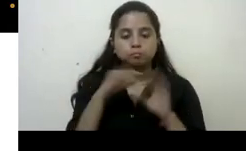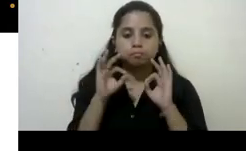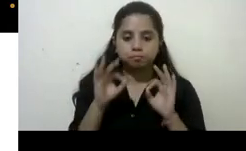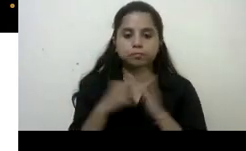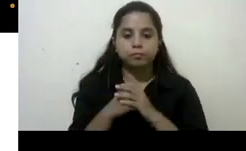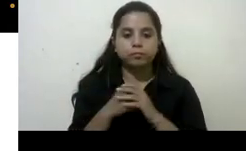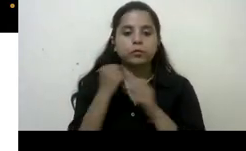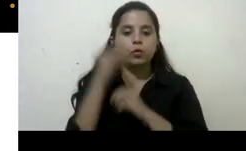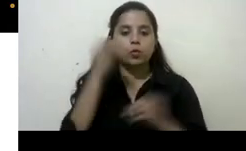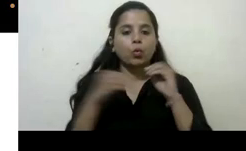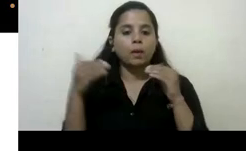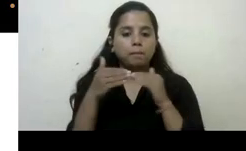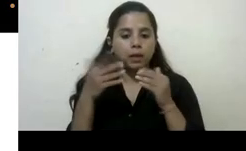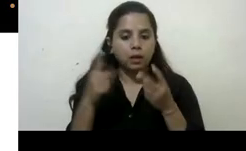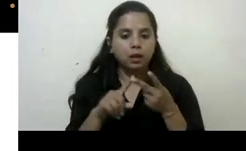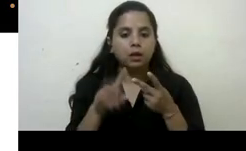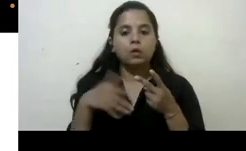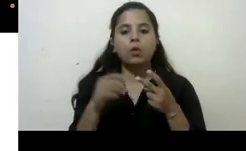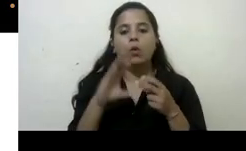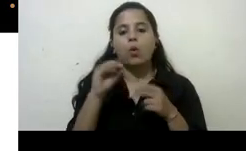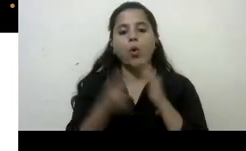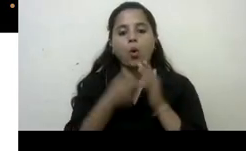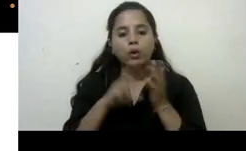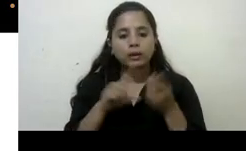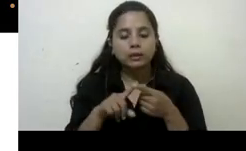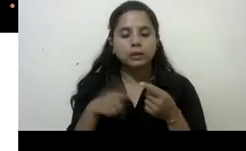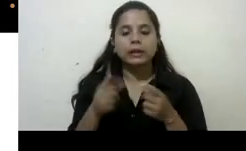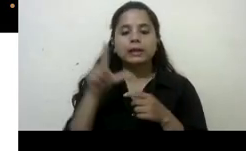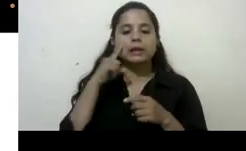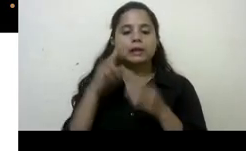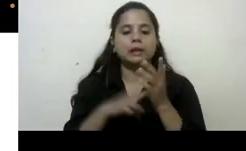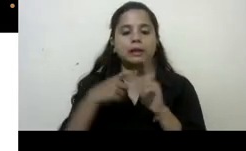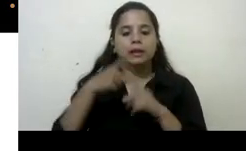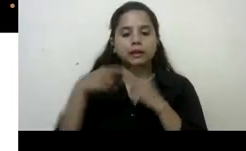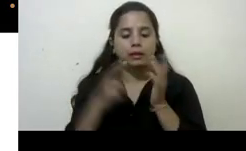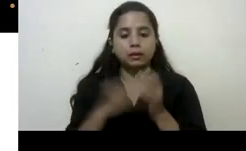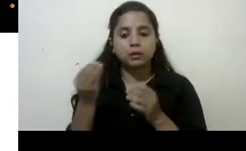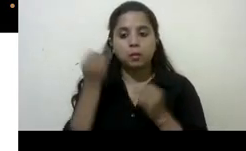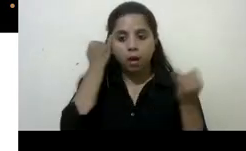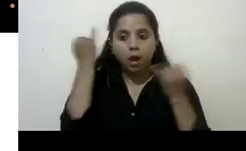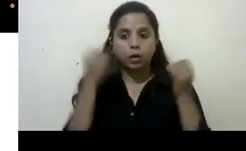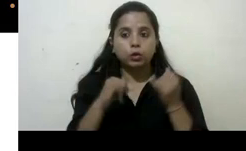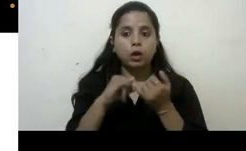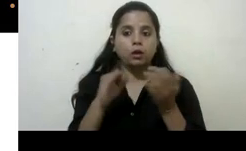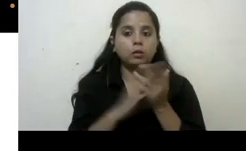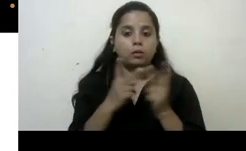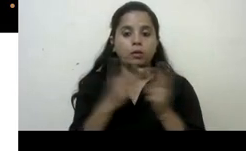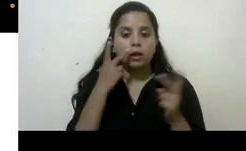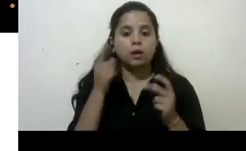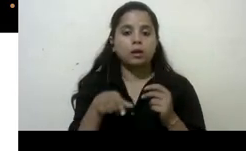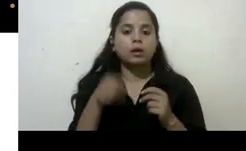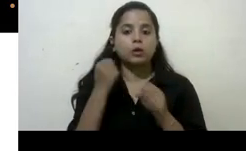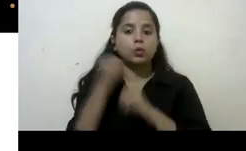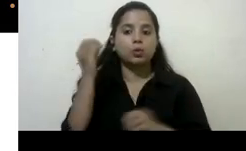Google Meet, Orange Slates, LinkedIn. Some of innovative social media platforms also we can see Google